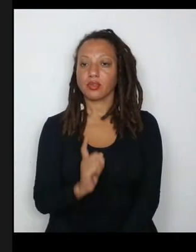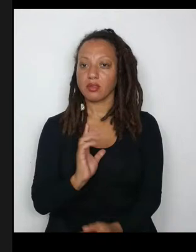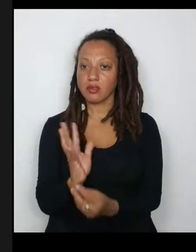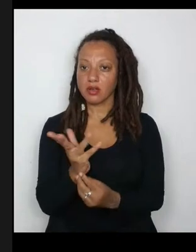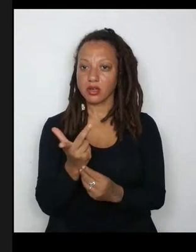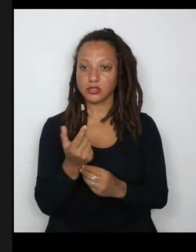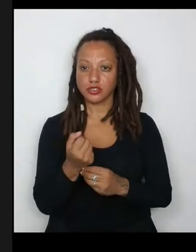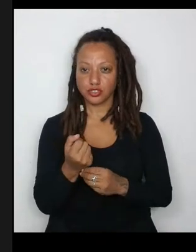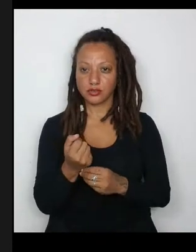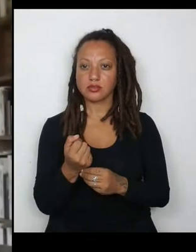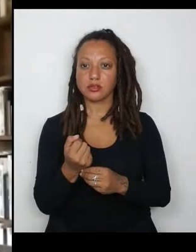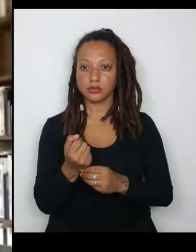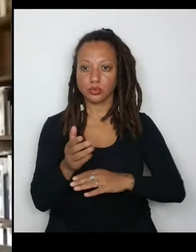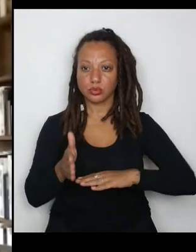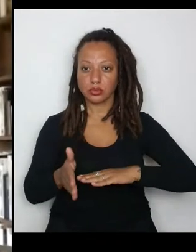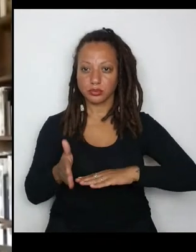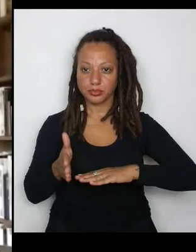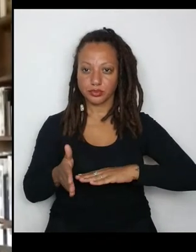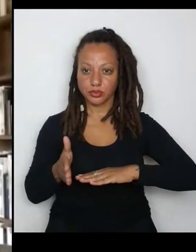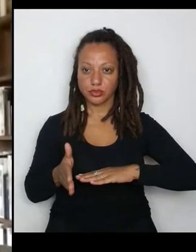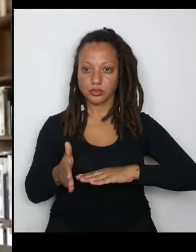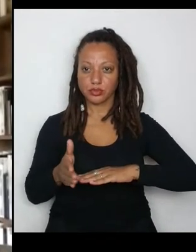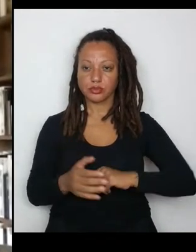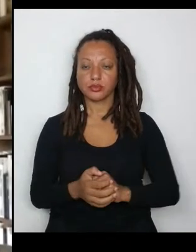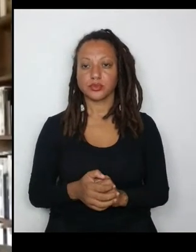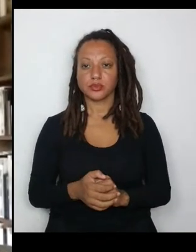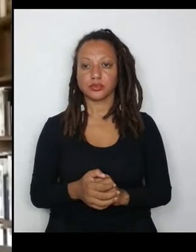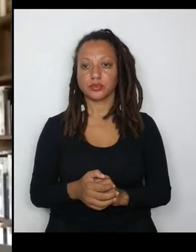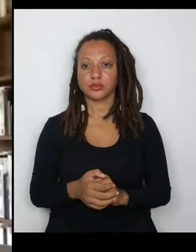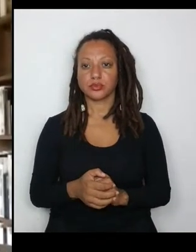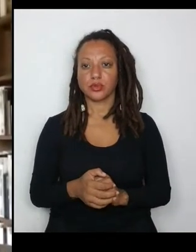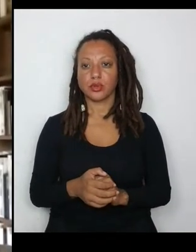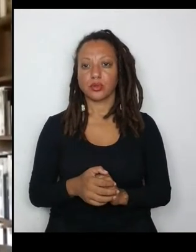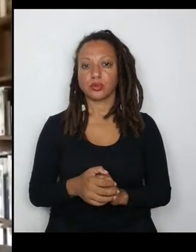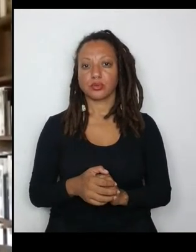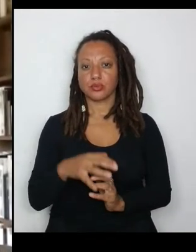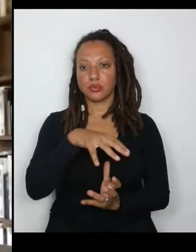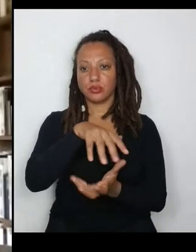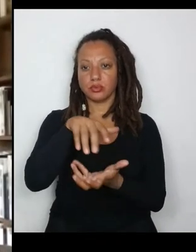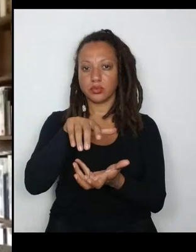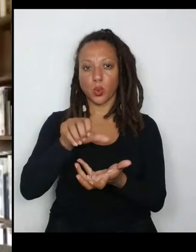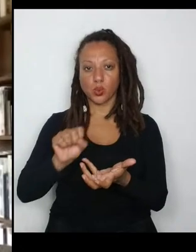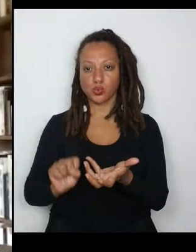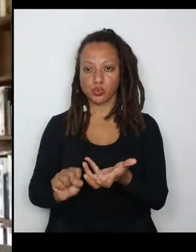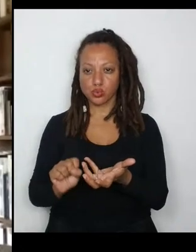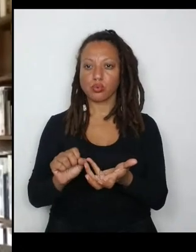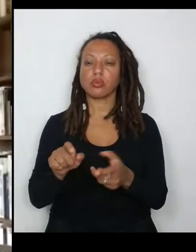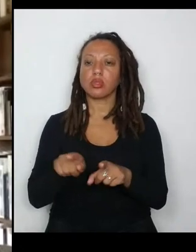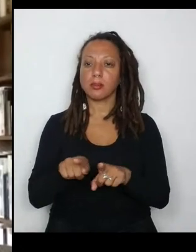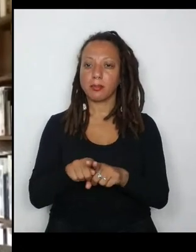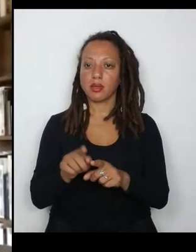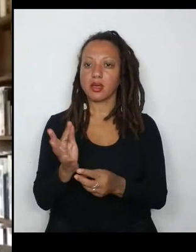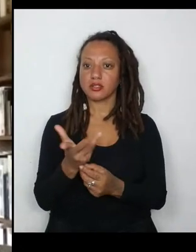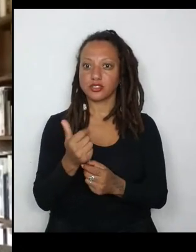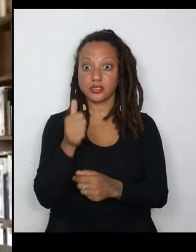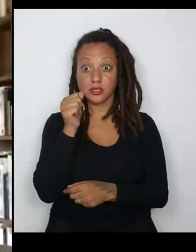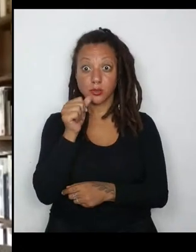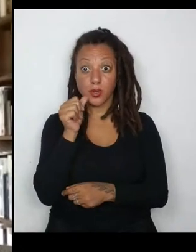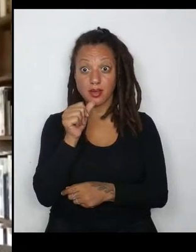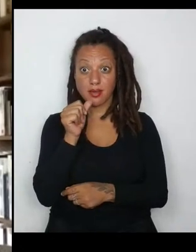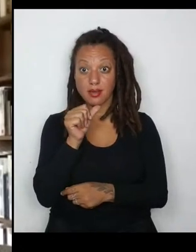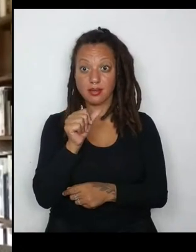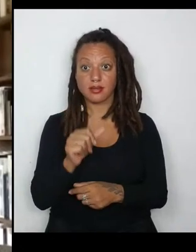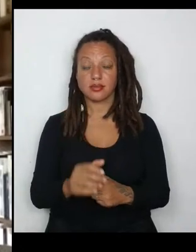artists and artists globally and women artists as well respond to the work of gogan